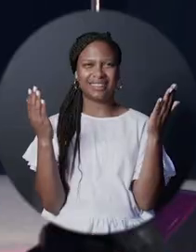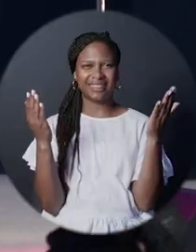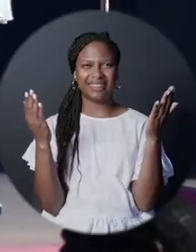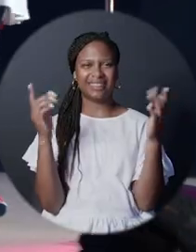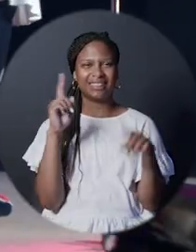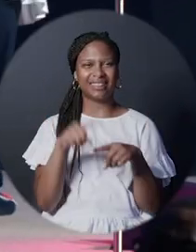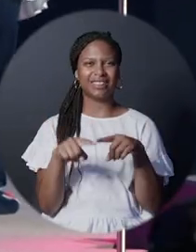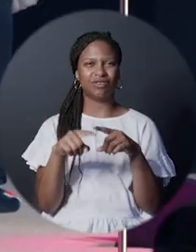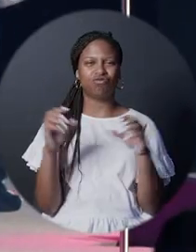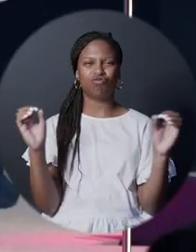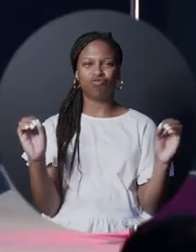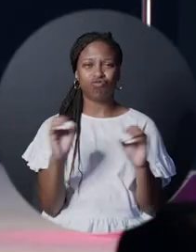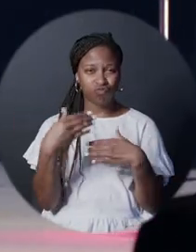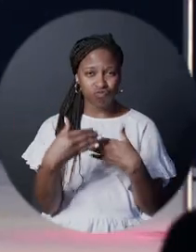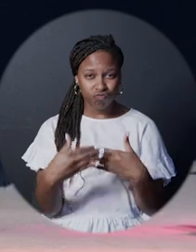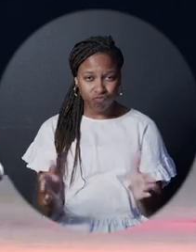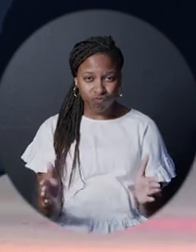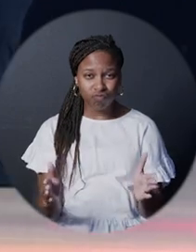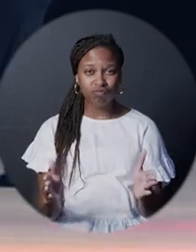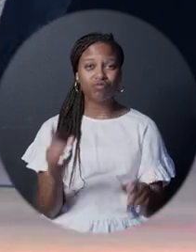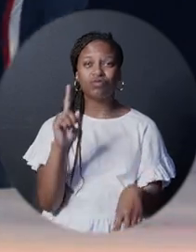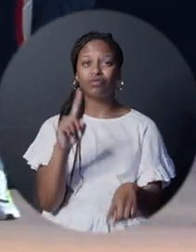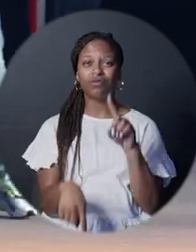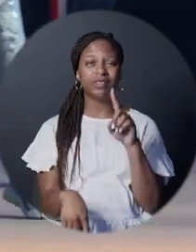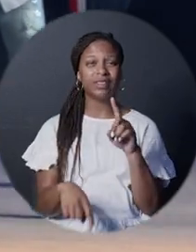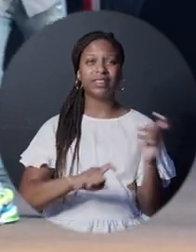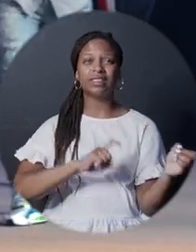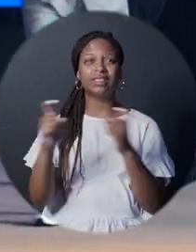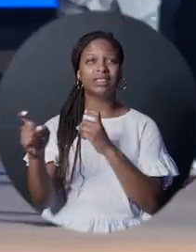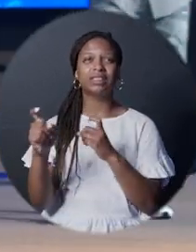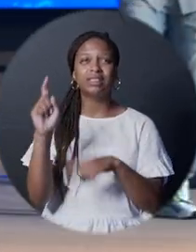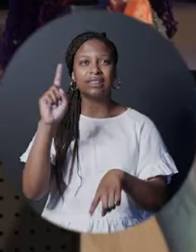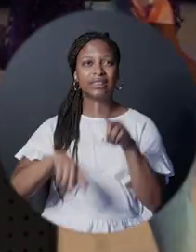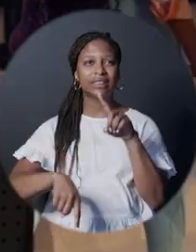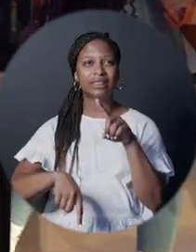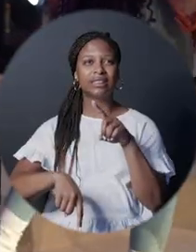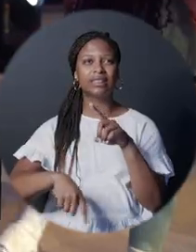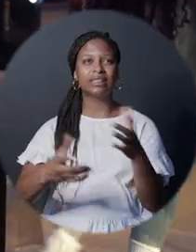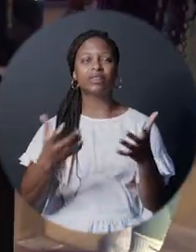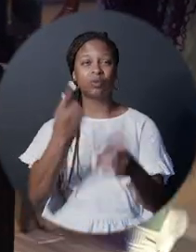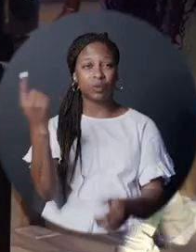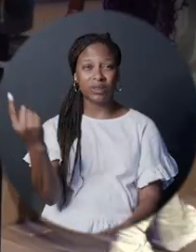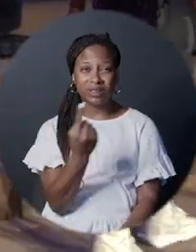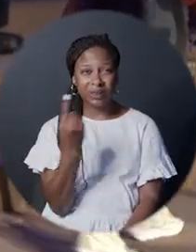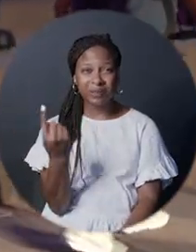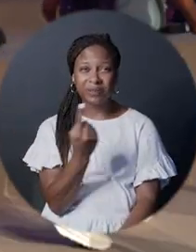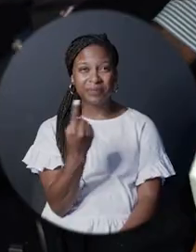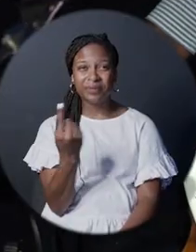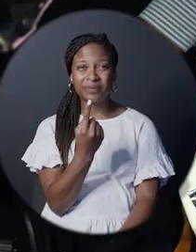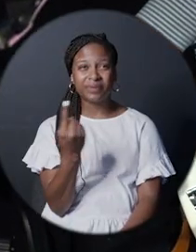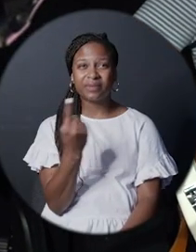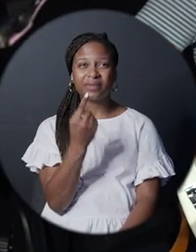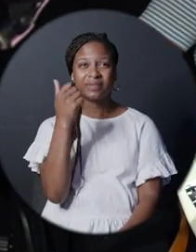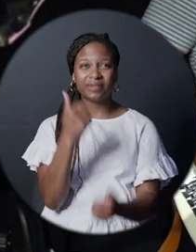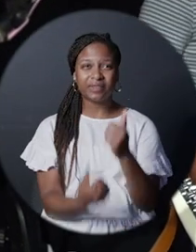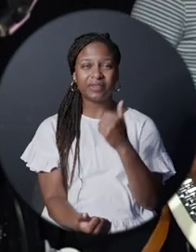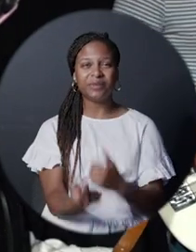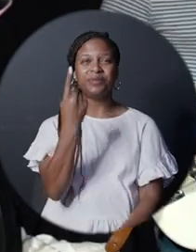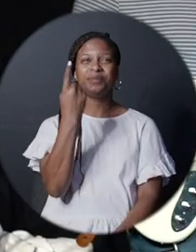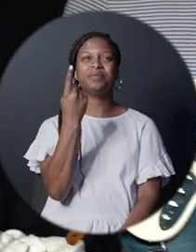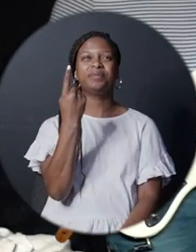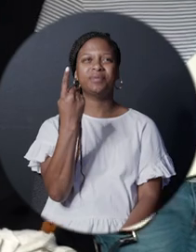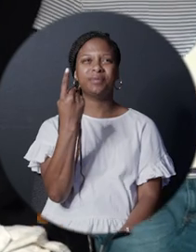Hallelujah. If you can't do it in an empty room, you ain't gonna be able to do it in heaven. Yeah, yeah, yeah, yeah. I guess somebody,